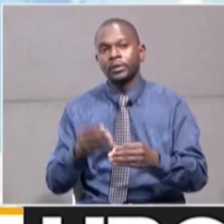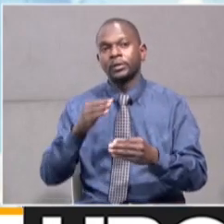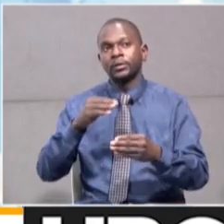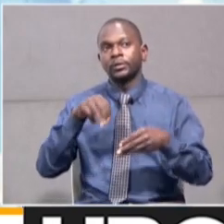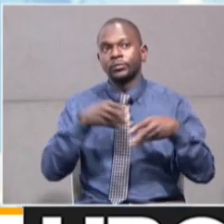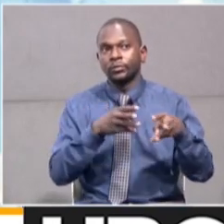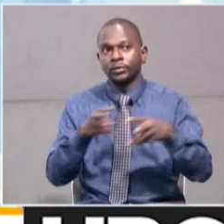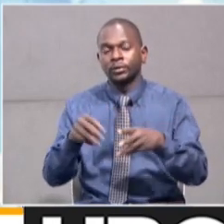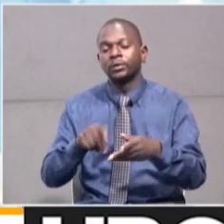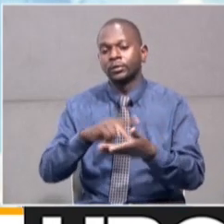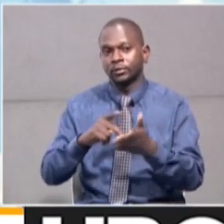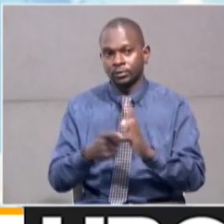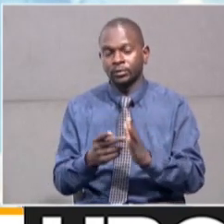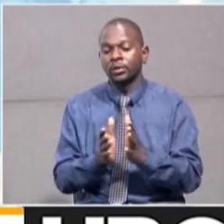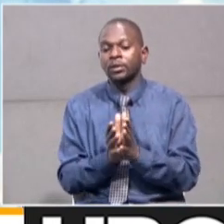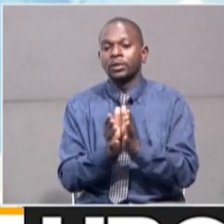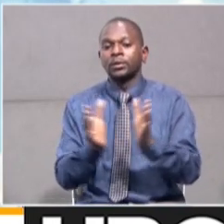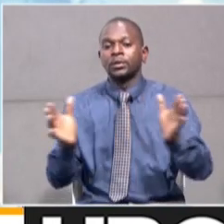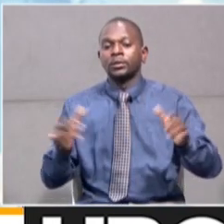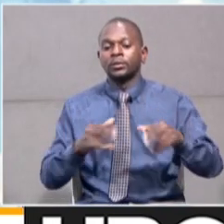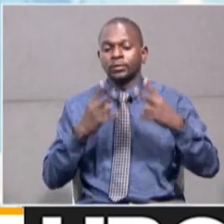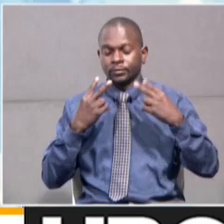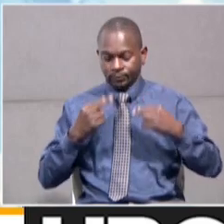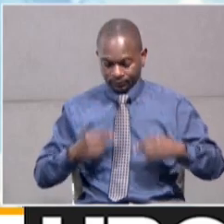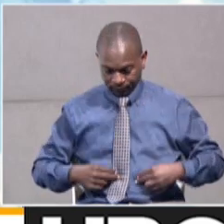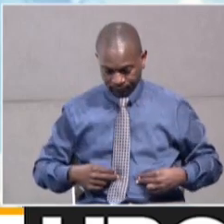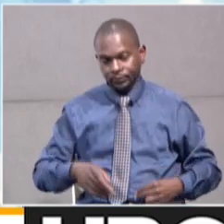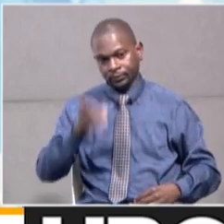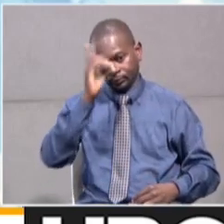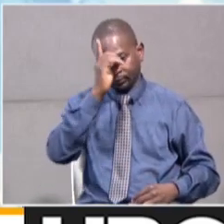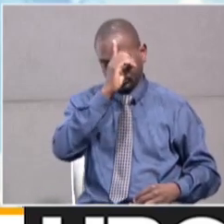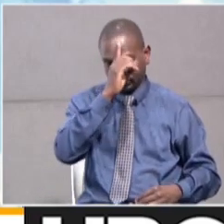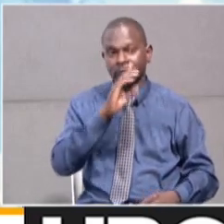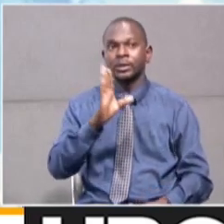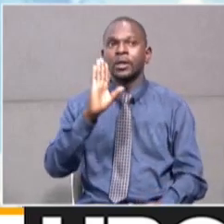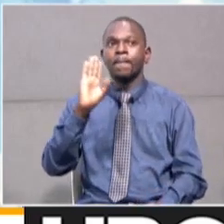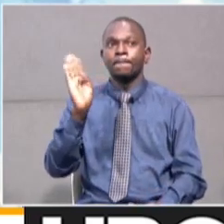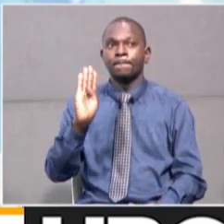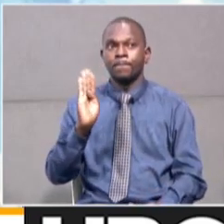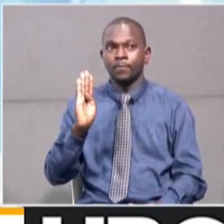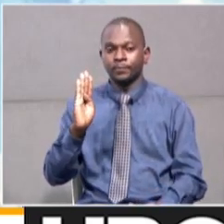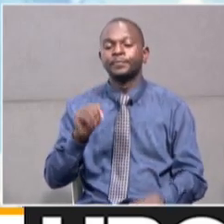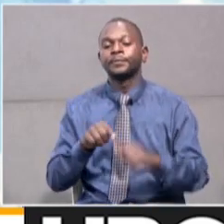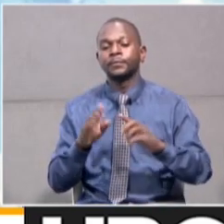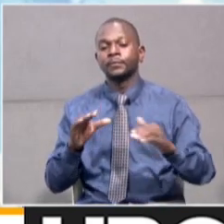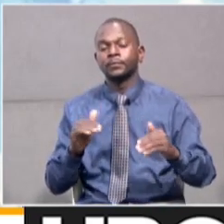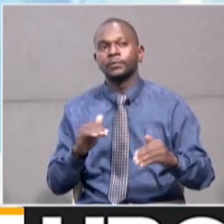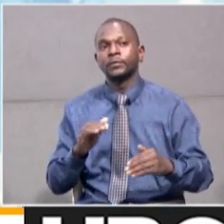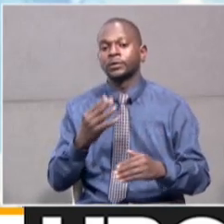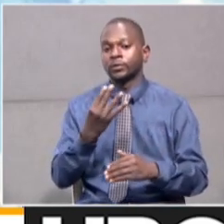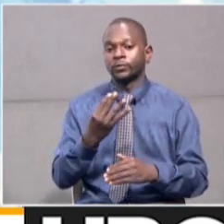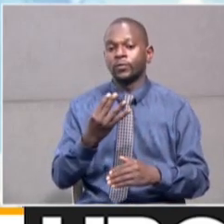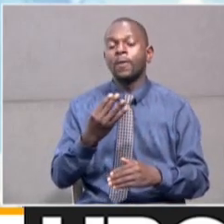Health Financing for Universal Health Coverage. The Federal Kingdom of Belgium, through its development agency Enabel, has invested 4